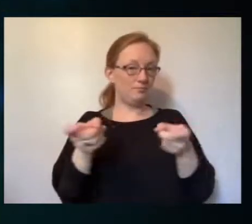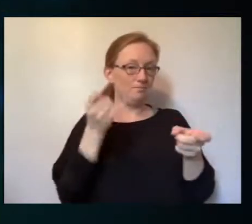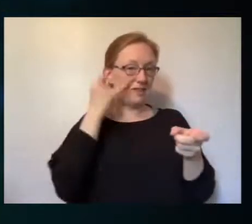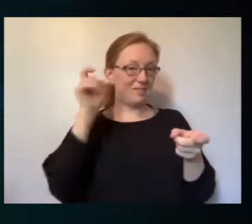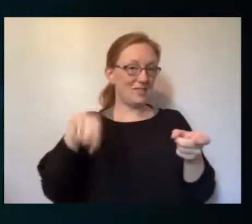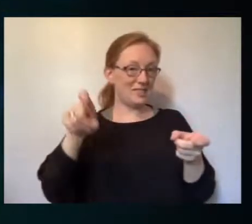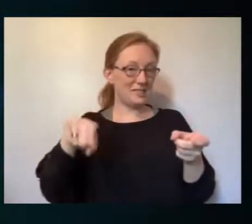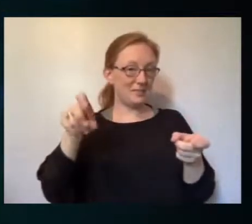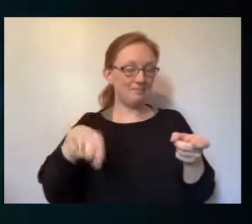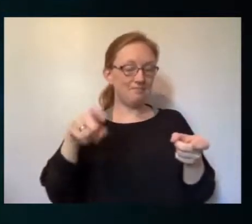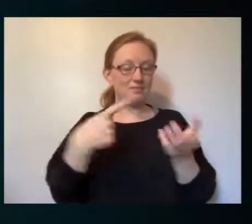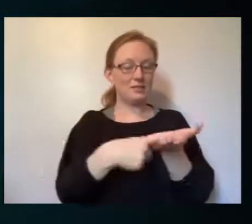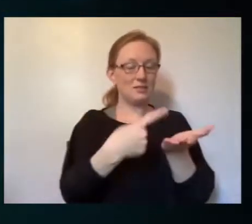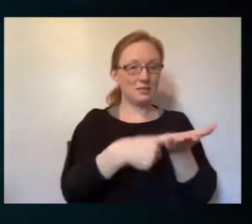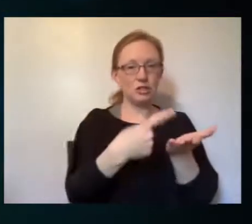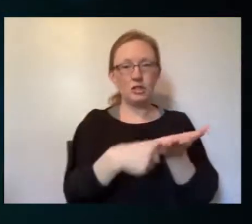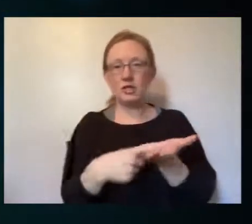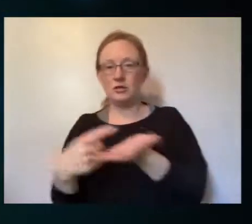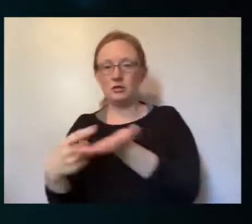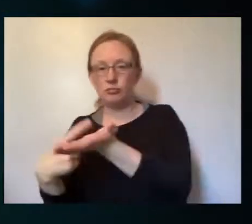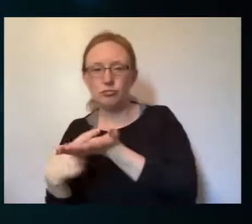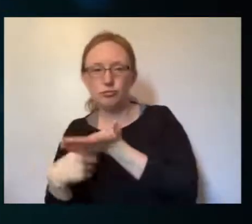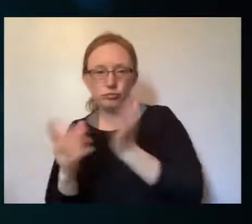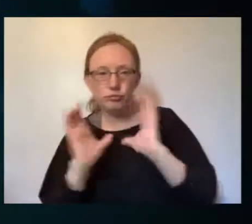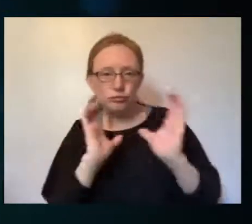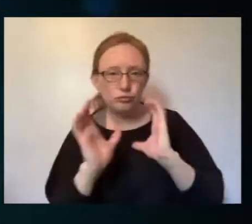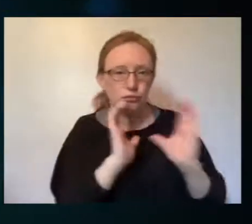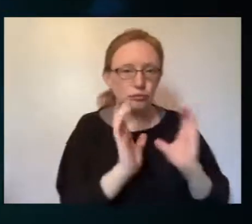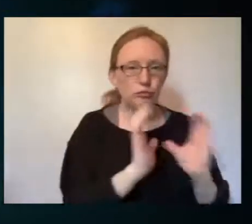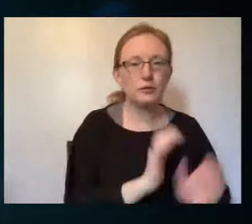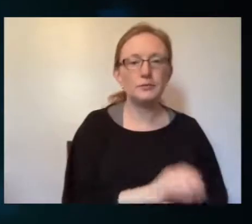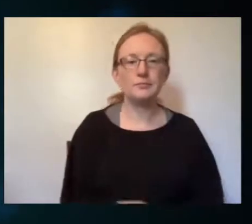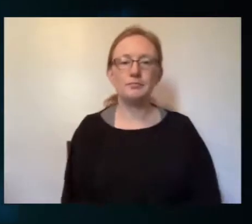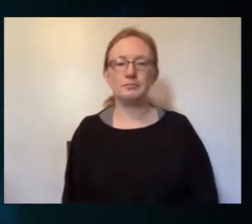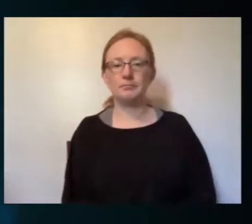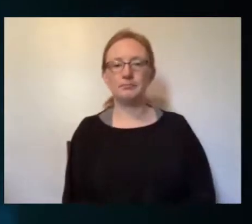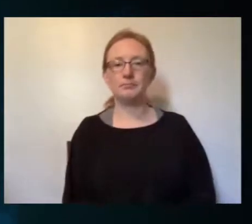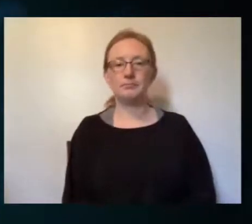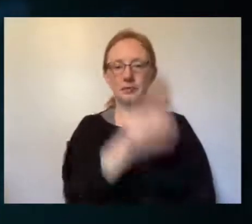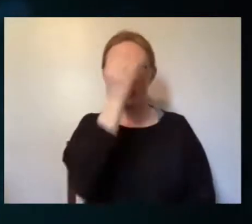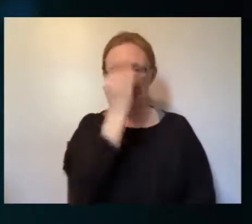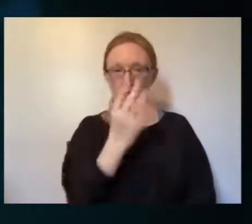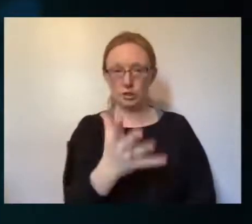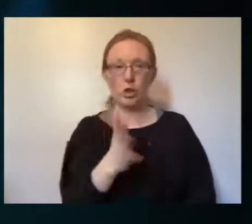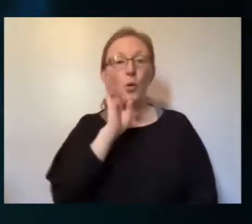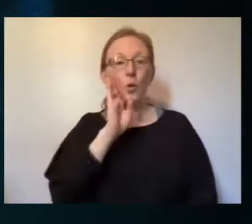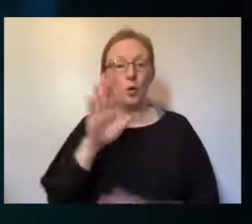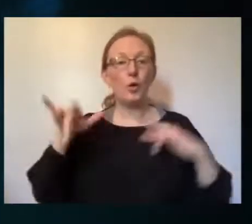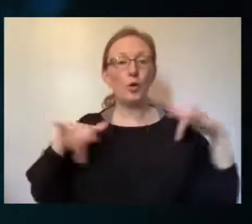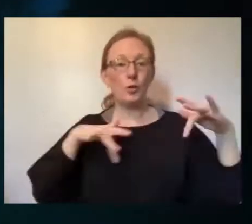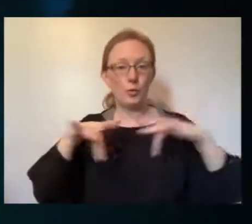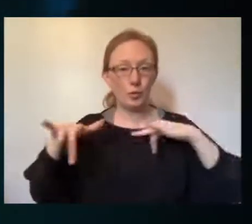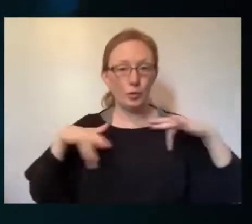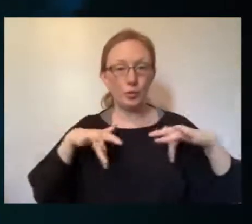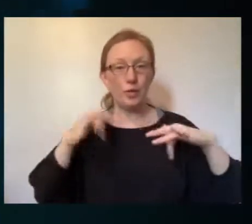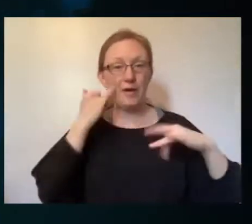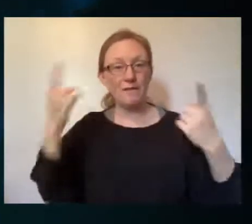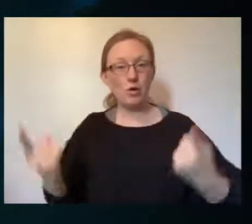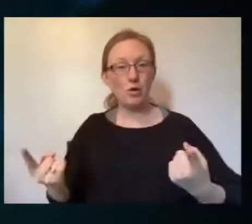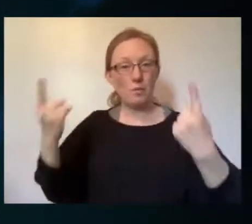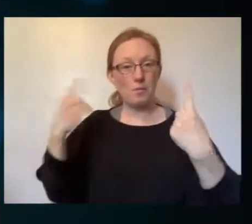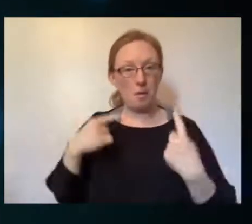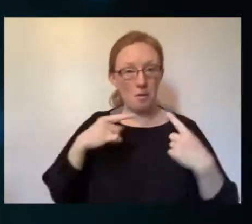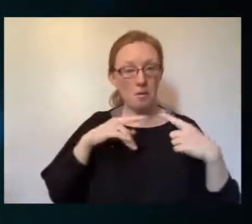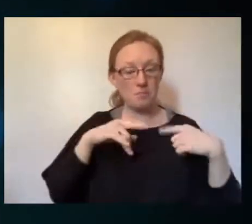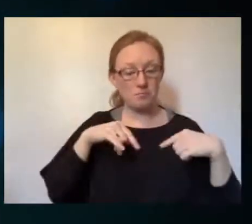discussion and dialogue as possible. So to let you know, the session will be recorded, and by attending the roundtable within